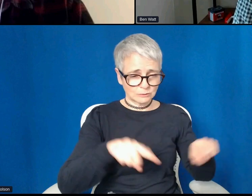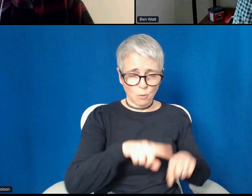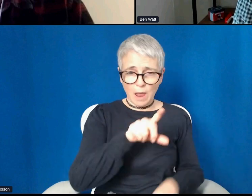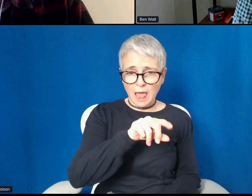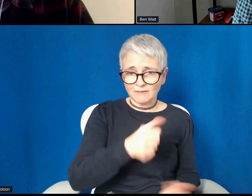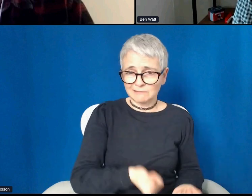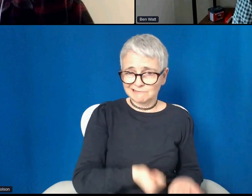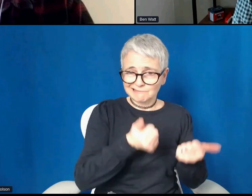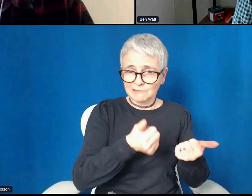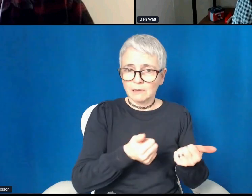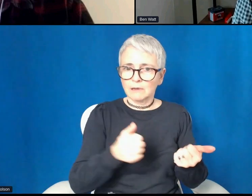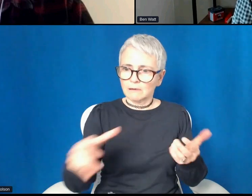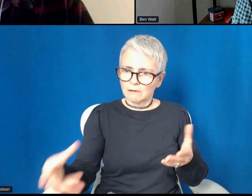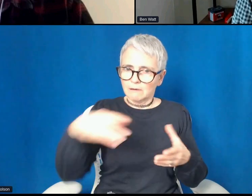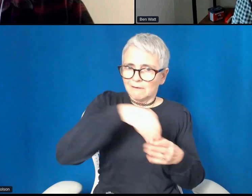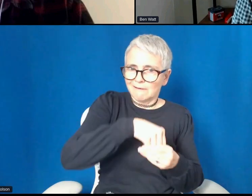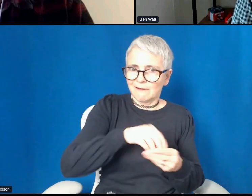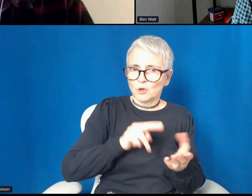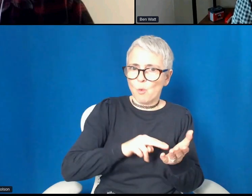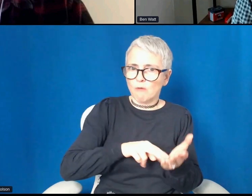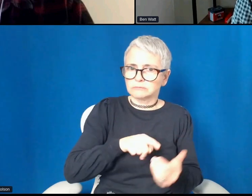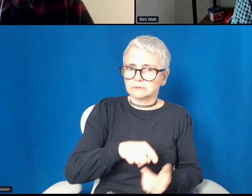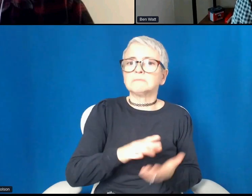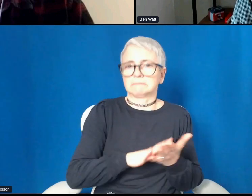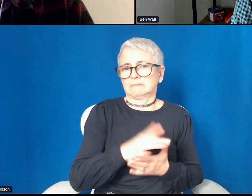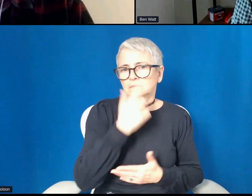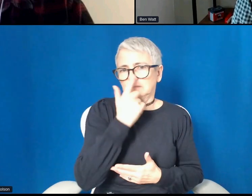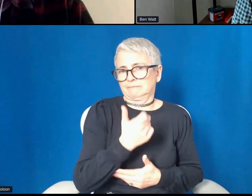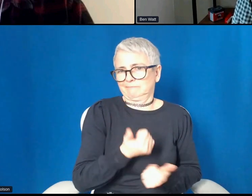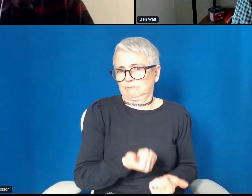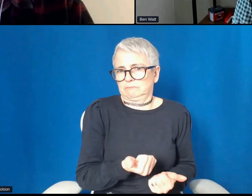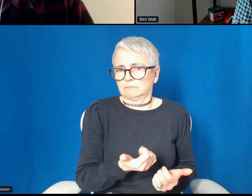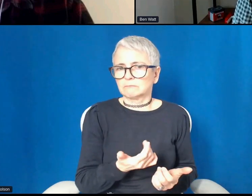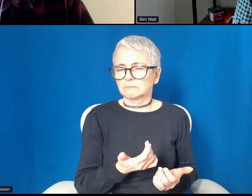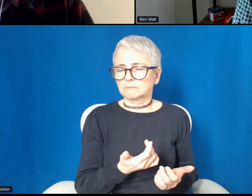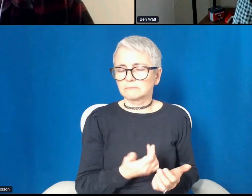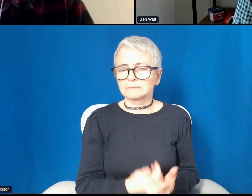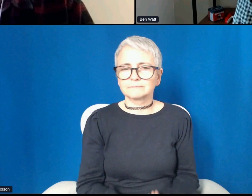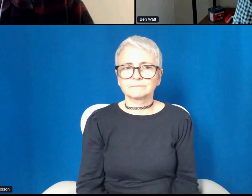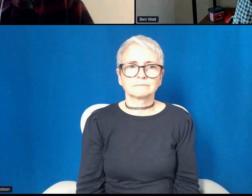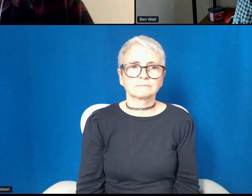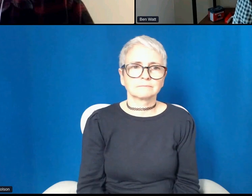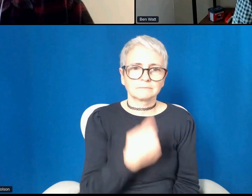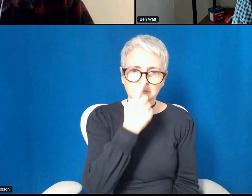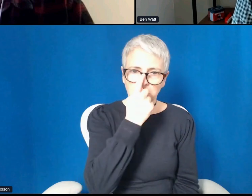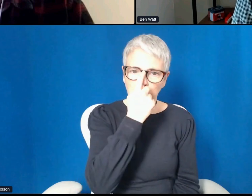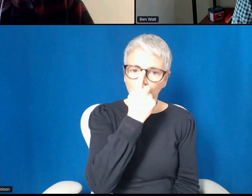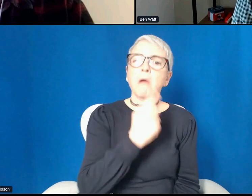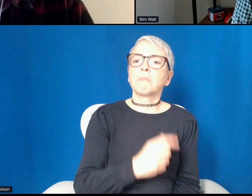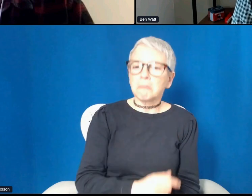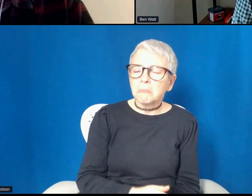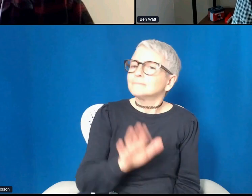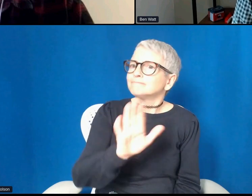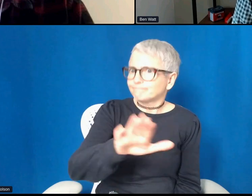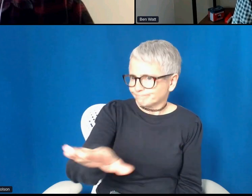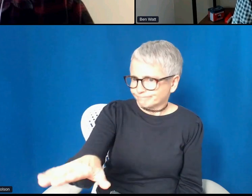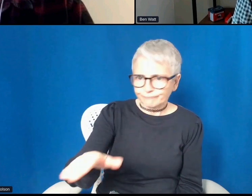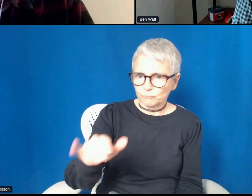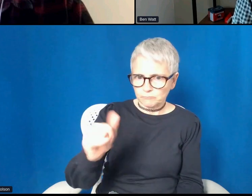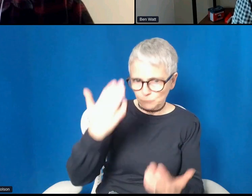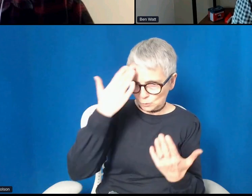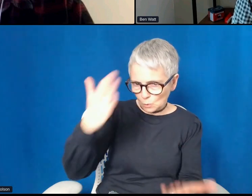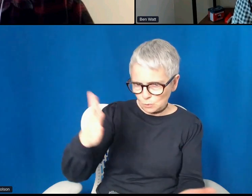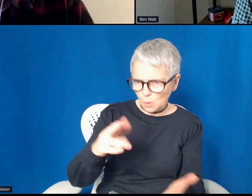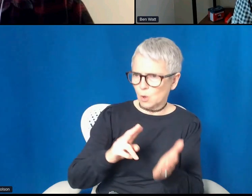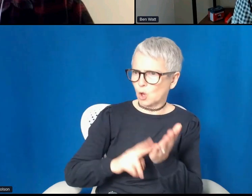this space on that front and see what happens next. And I guess just for anyone that's on the call that maybe isn't aware of what